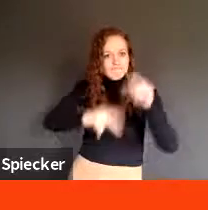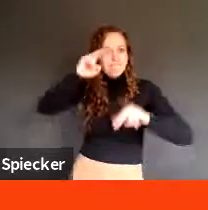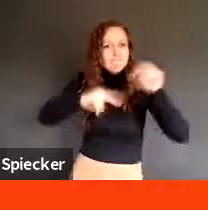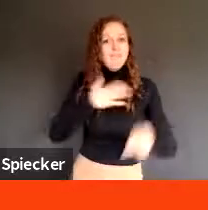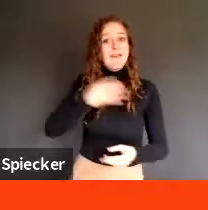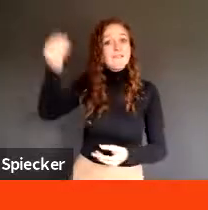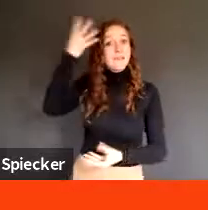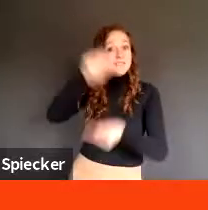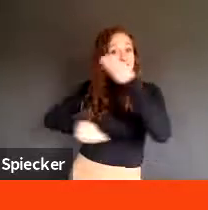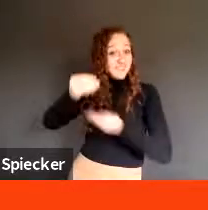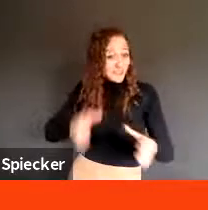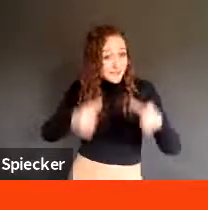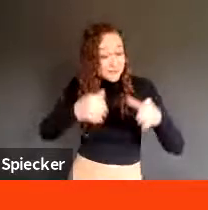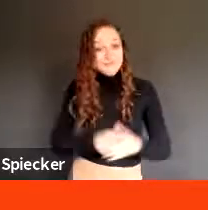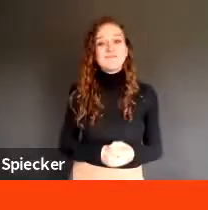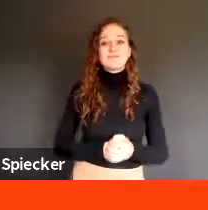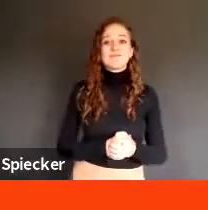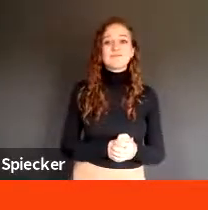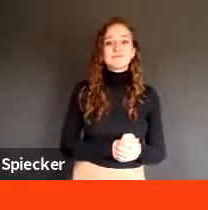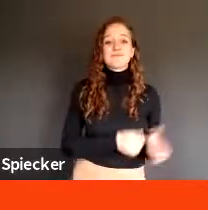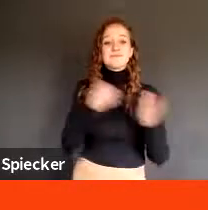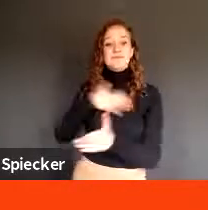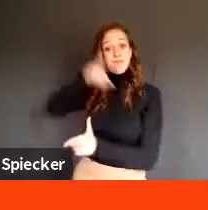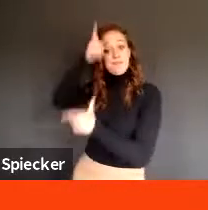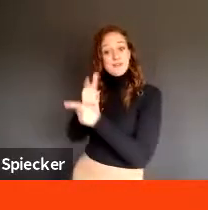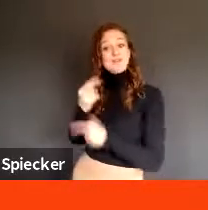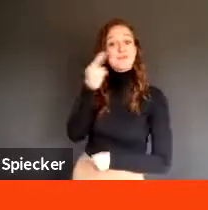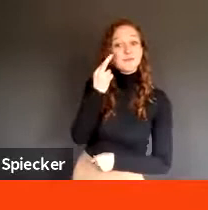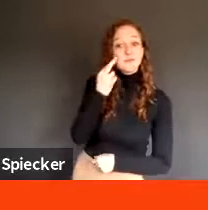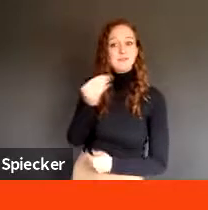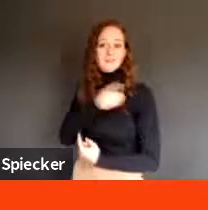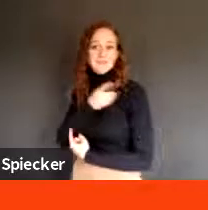together and helped me build my photosynthesis chamber.